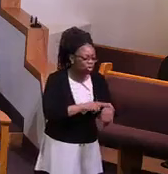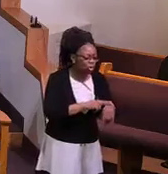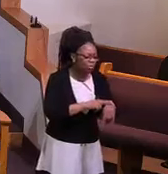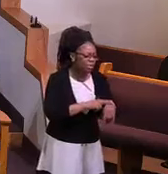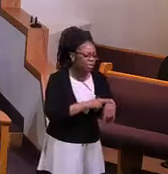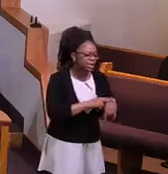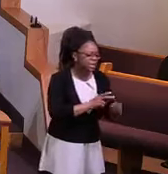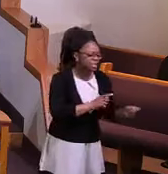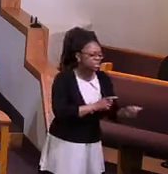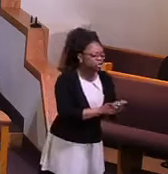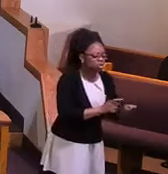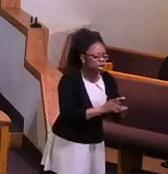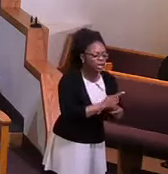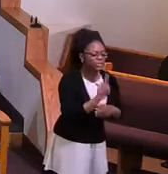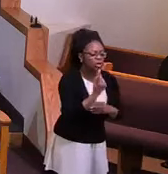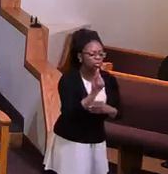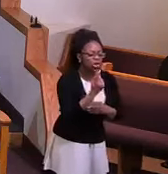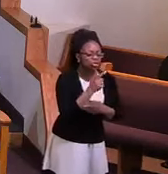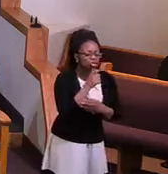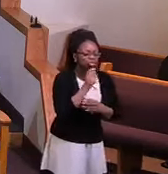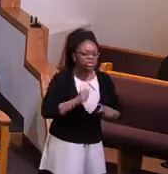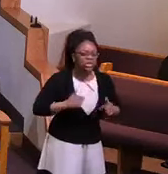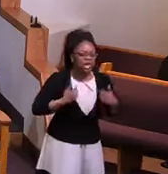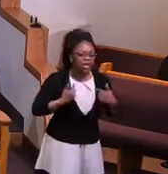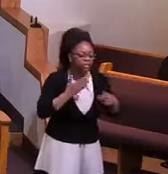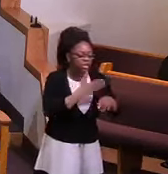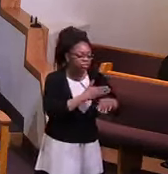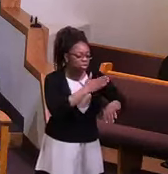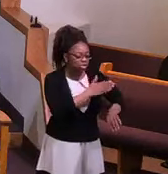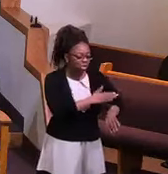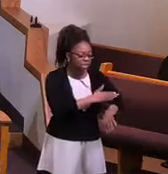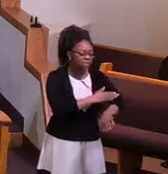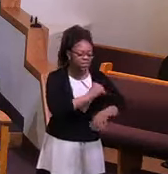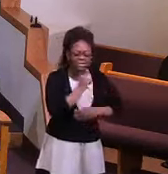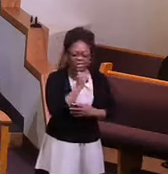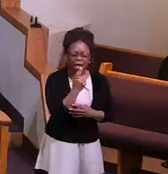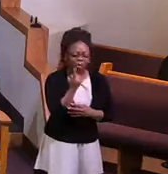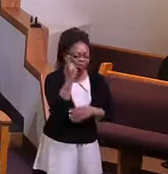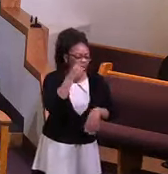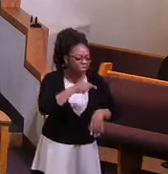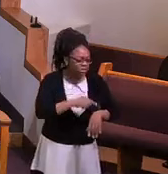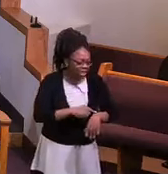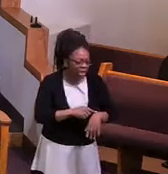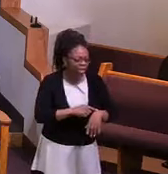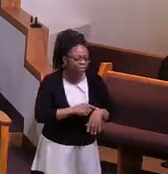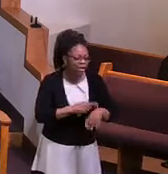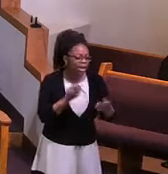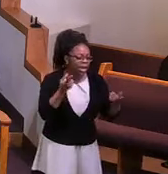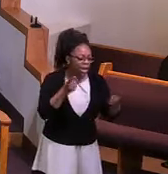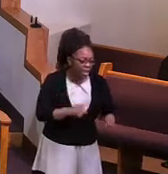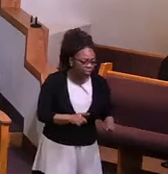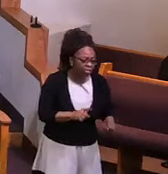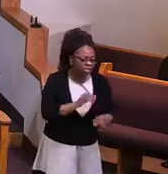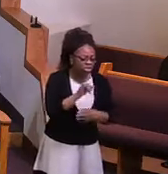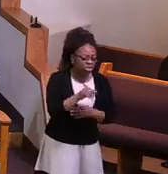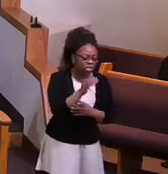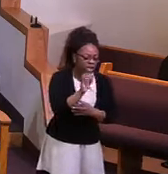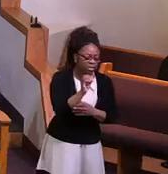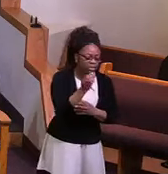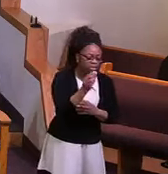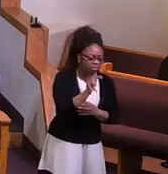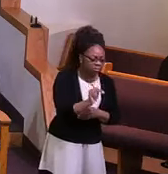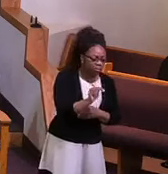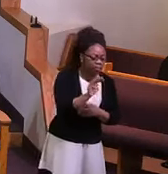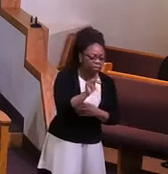life is productive. This wasn't a one-time occurrence because John Mark says that whenever he was put